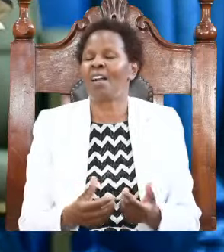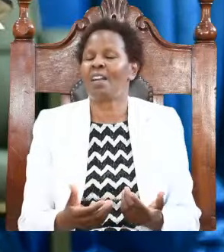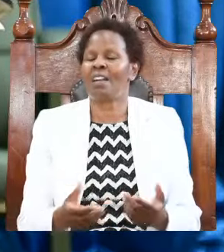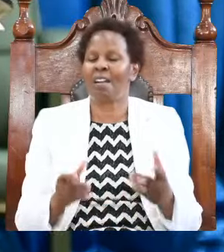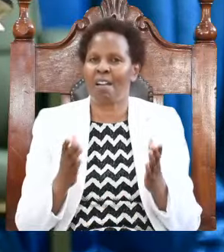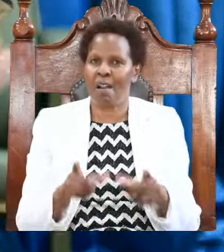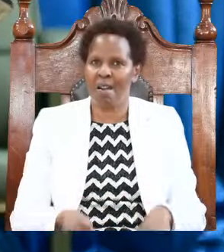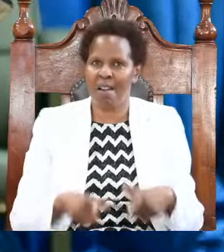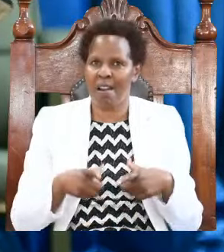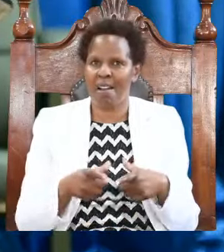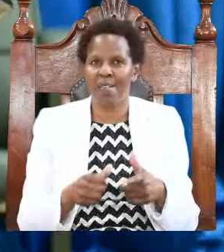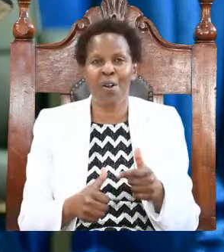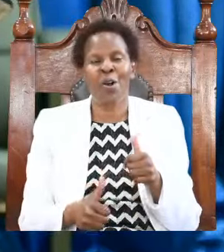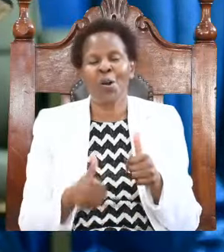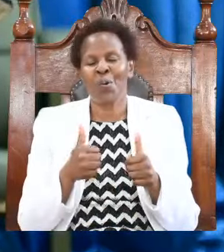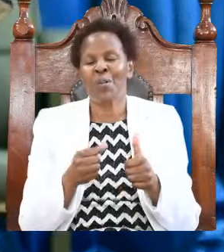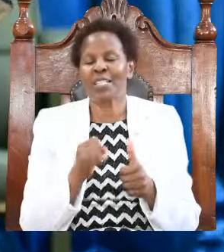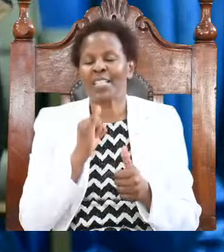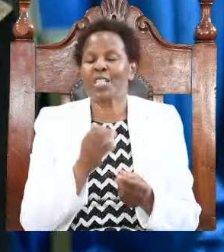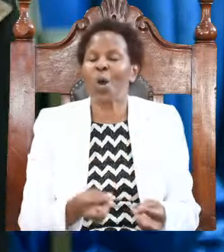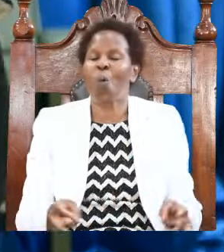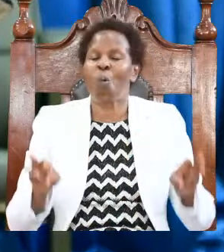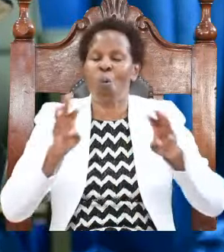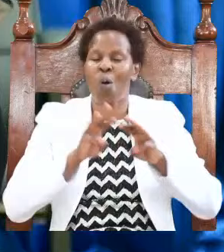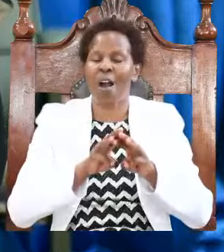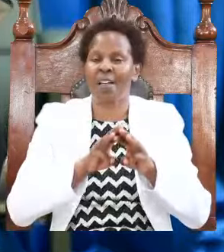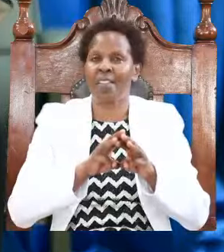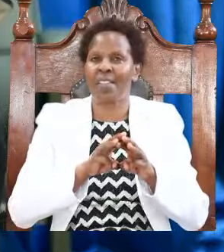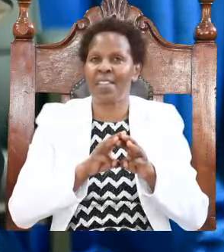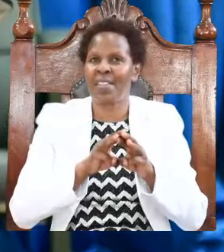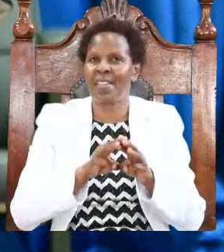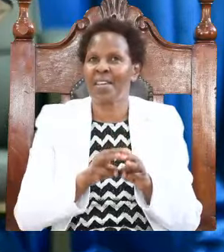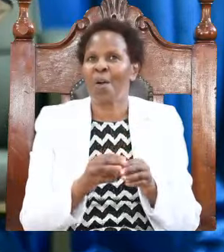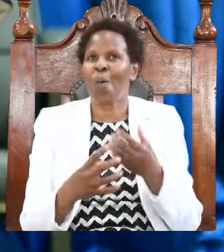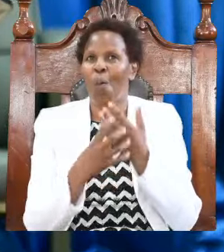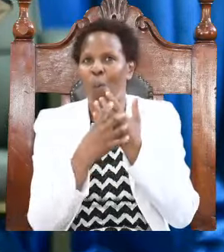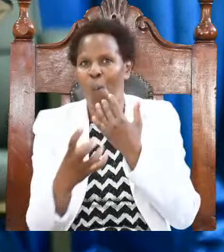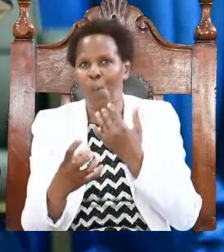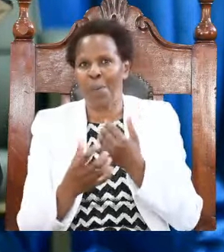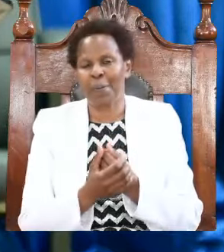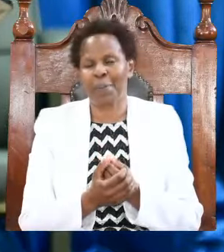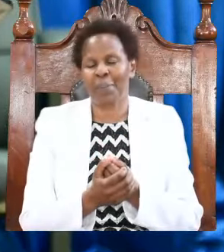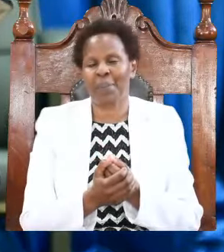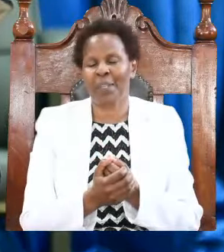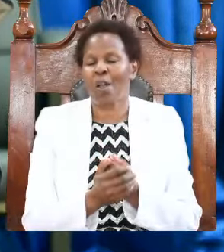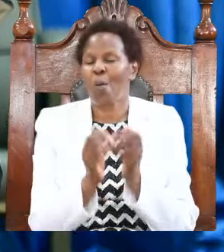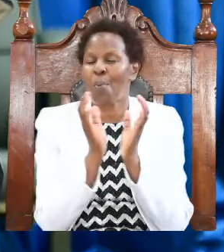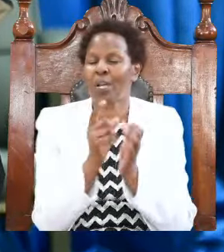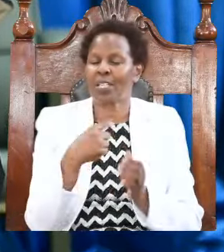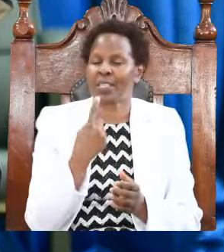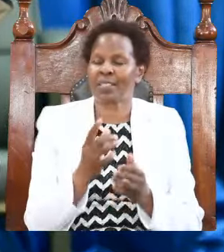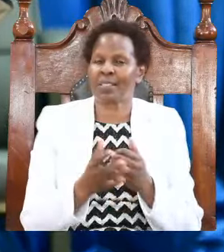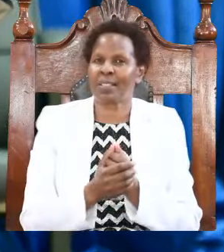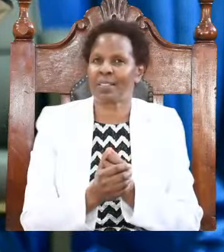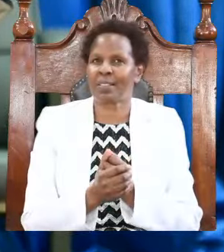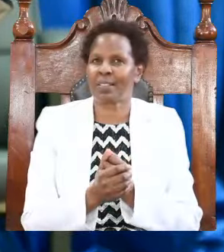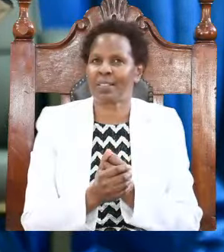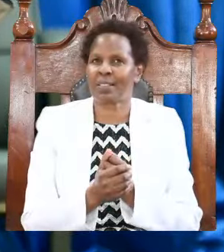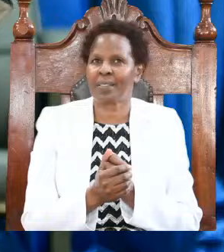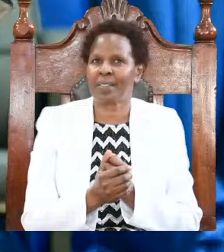Praise be to God. Live a life worth imitating. You know, there's a time Apostle Paul said that